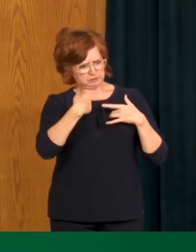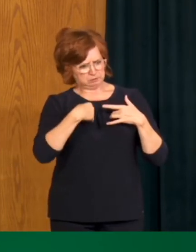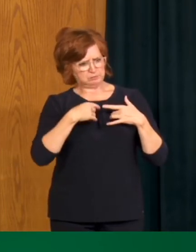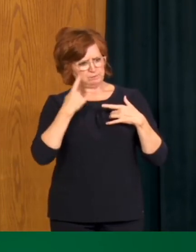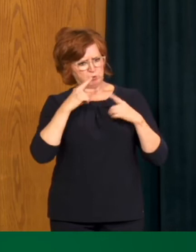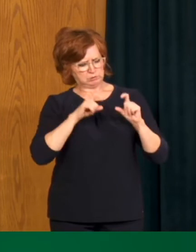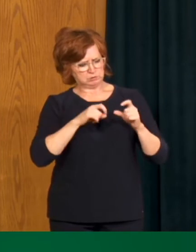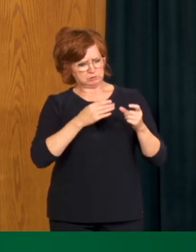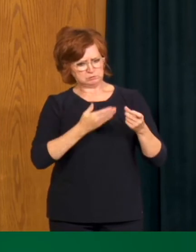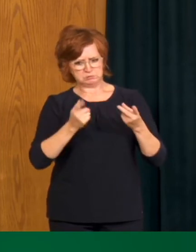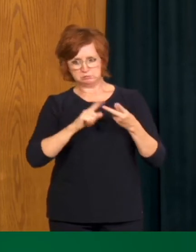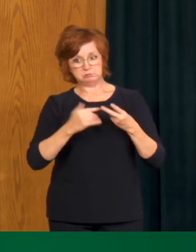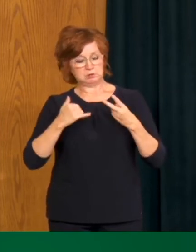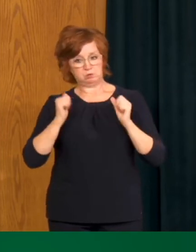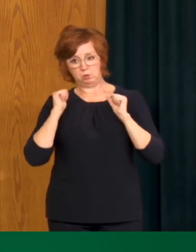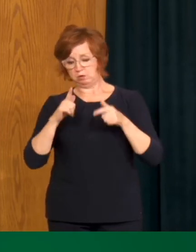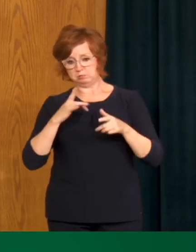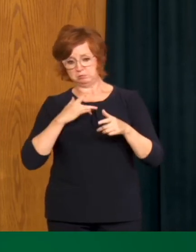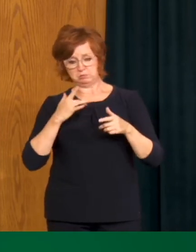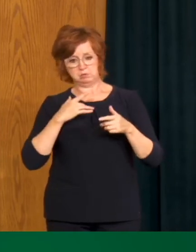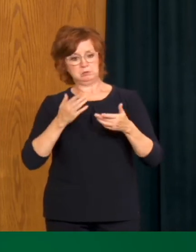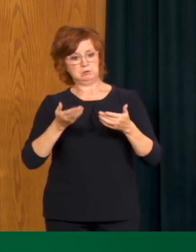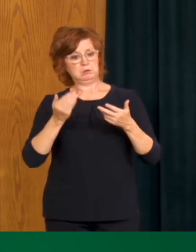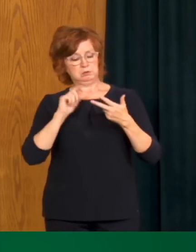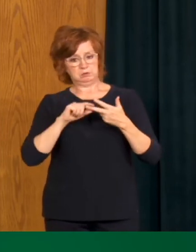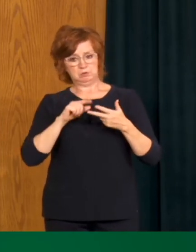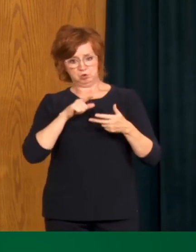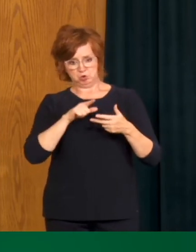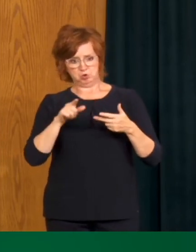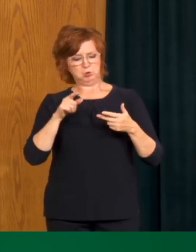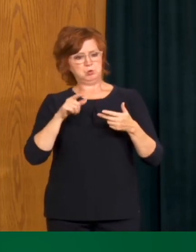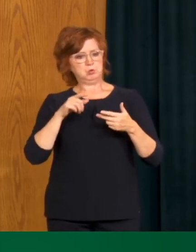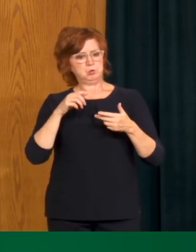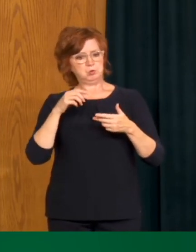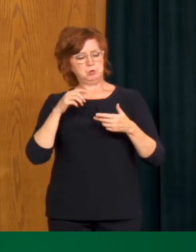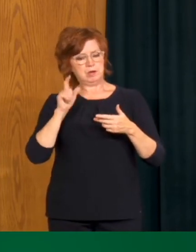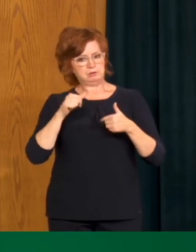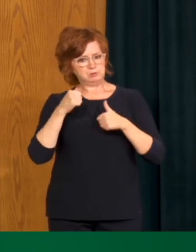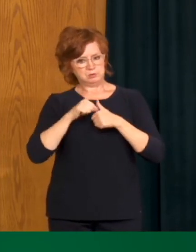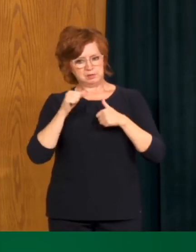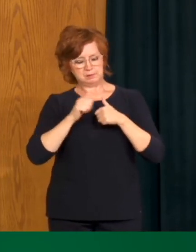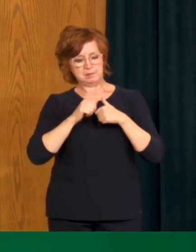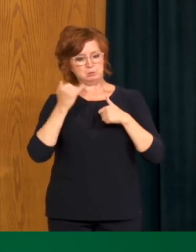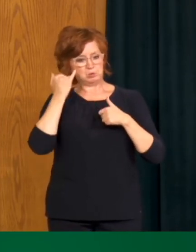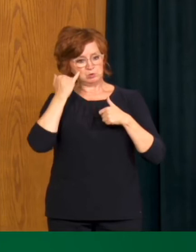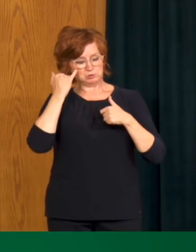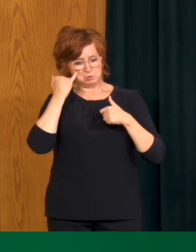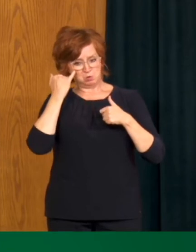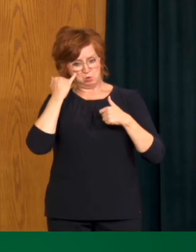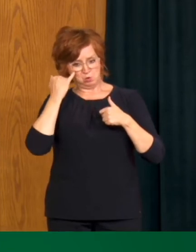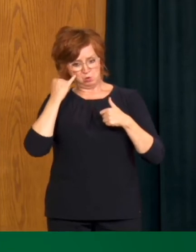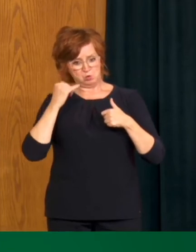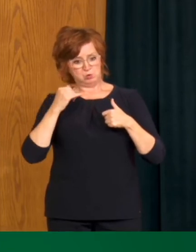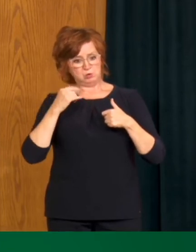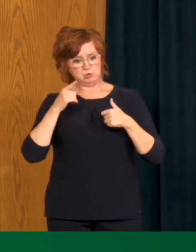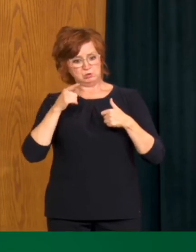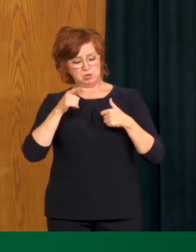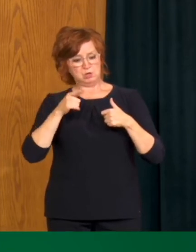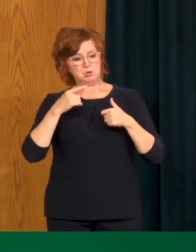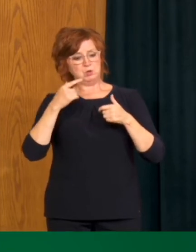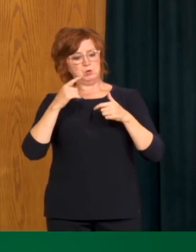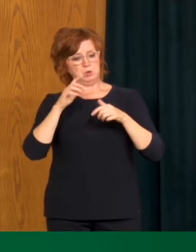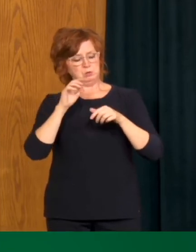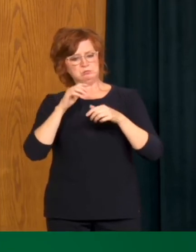they're going on their day-to-day lives, they're cognizant of what their contacts are for the last couple of weeks, because that certainly supports the work we're going to do on an ongoing